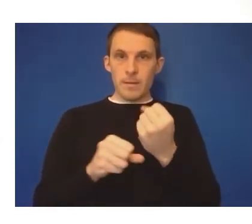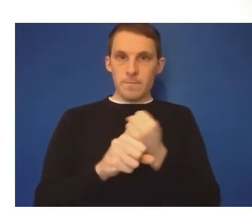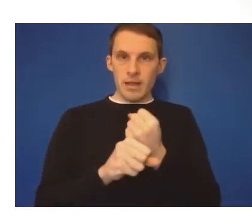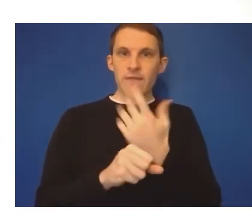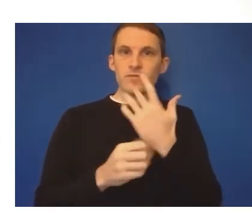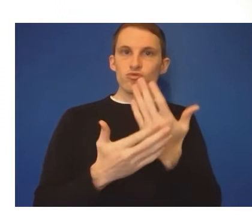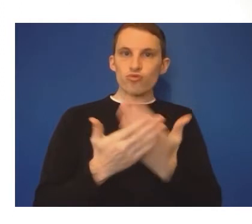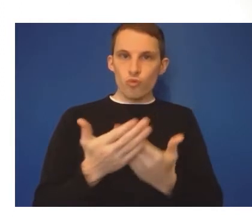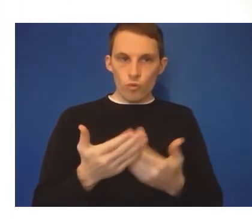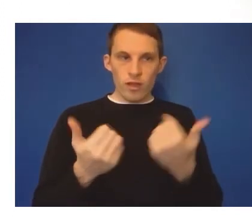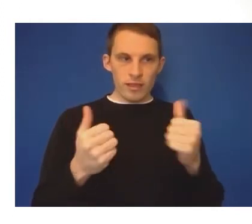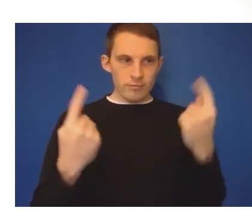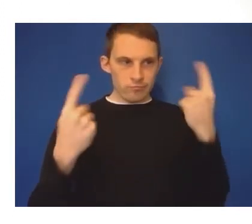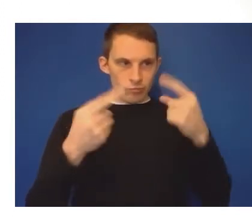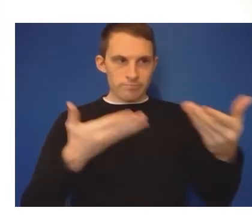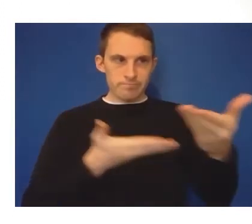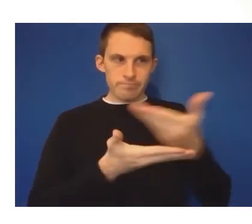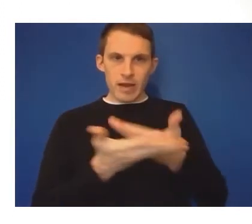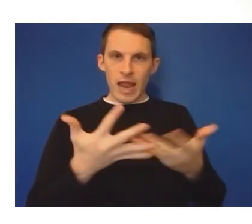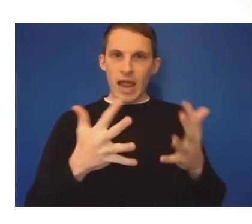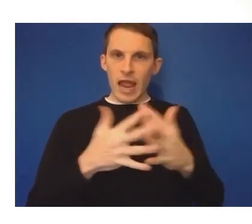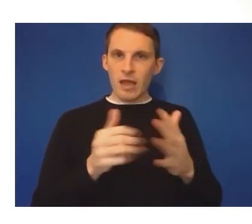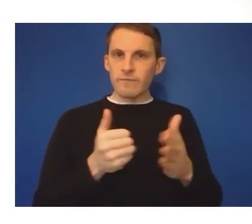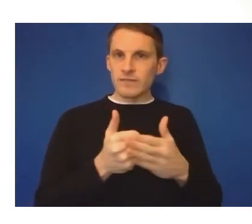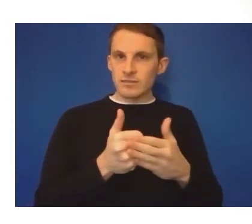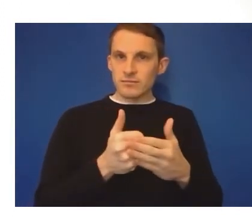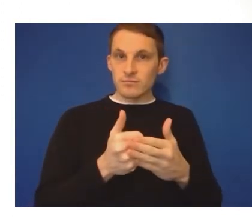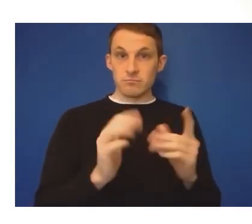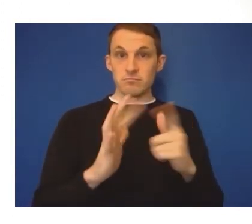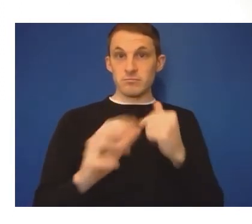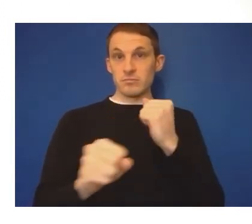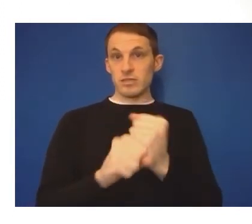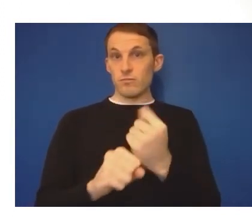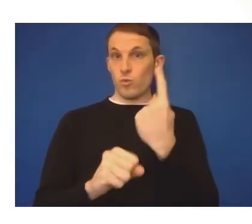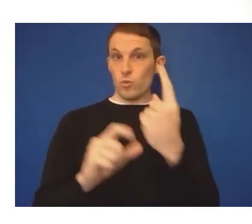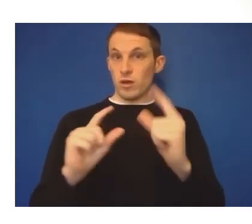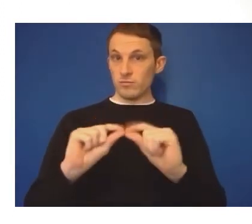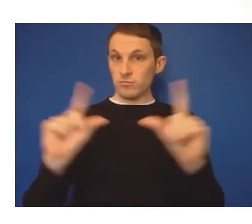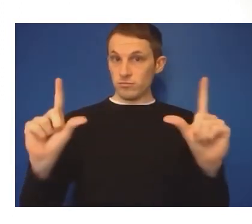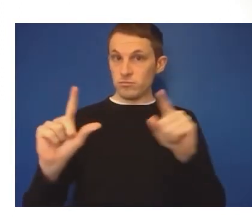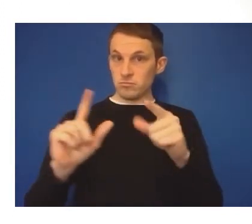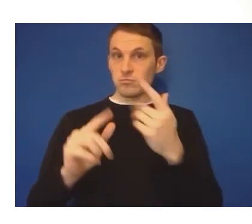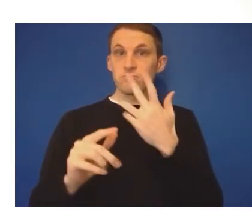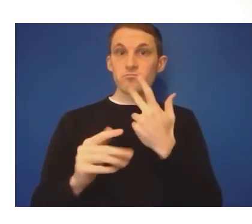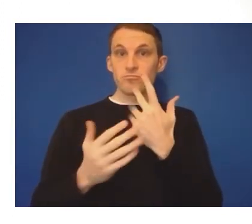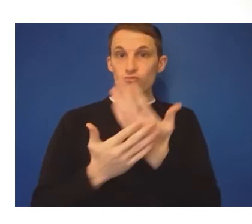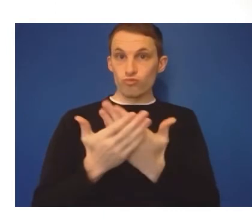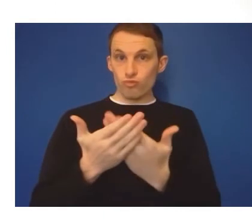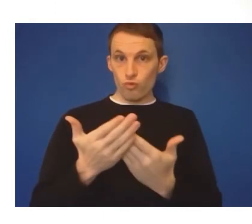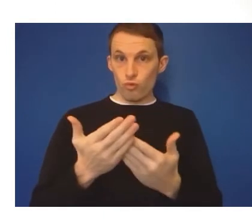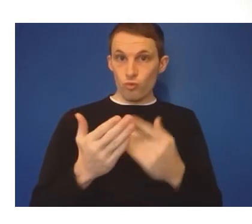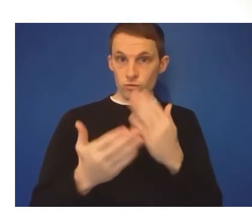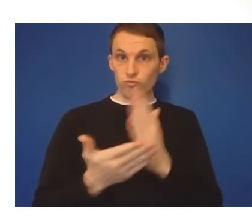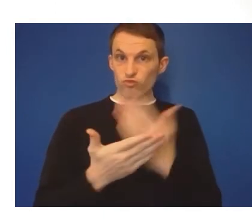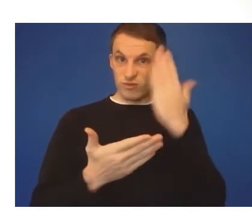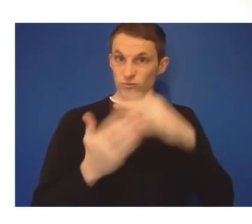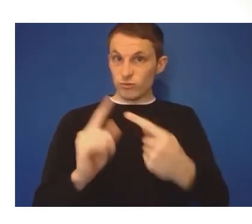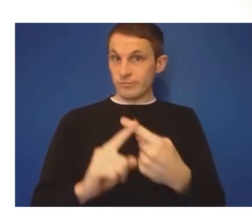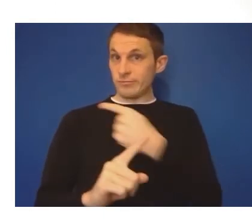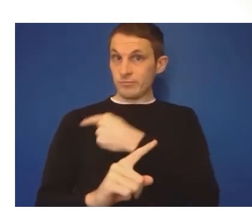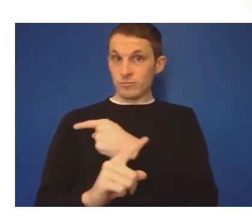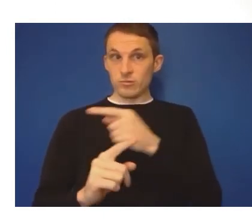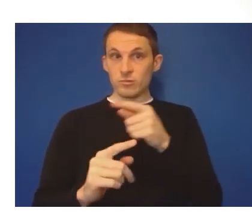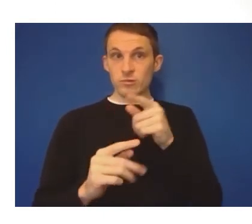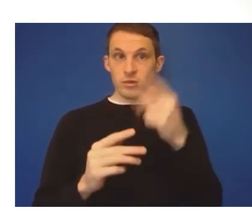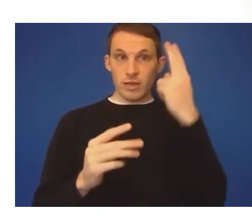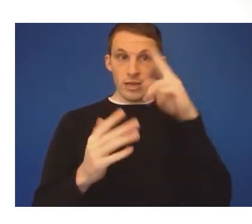of slides of one of the scenarios that's called Juan's story. And so Juan is in crisis